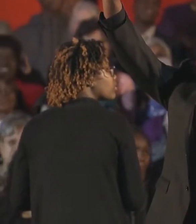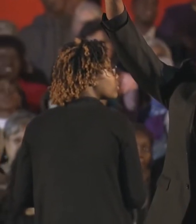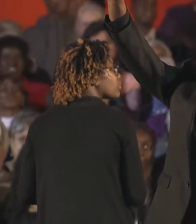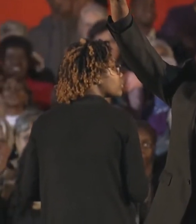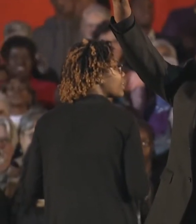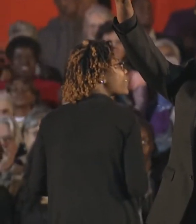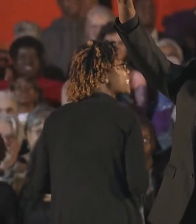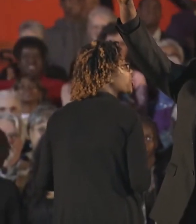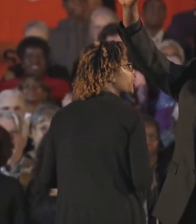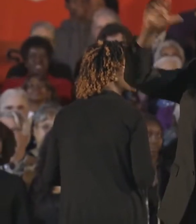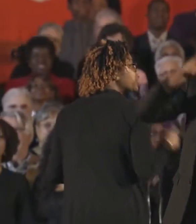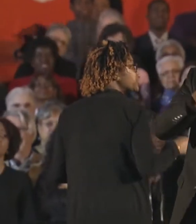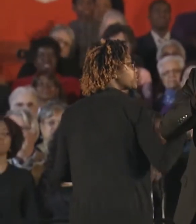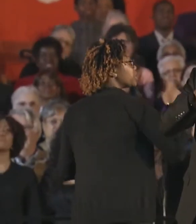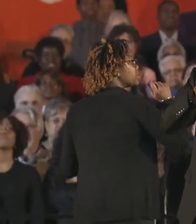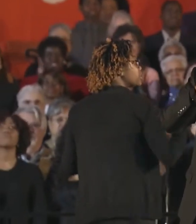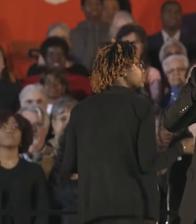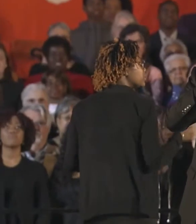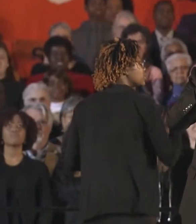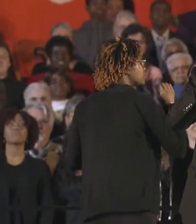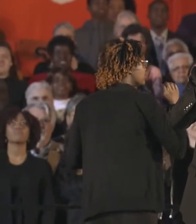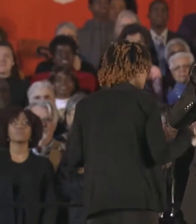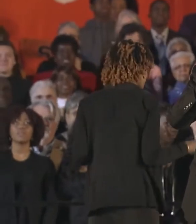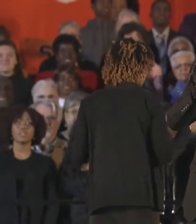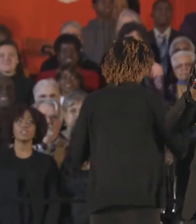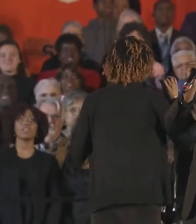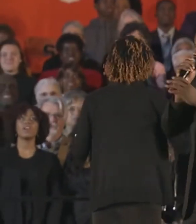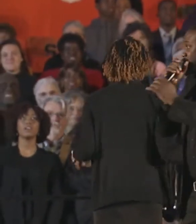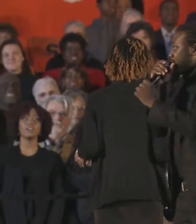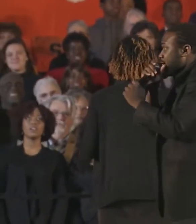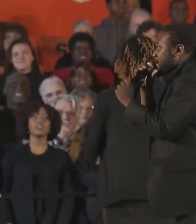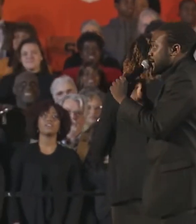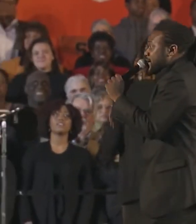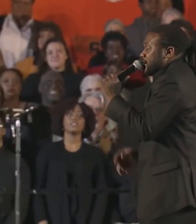God. Is that all right on tonight?